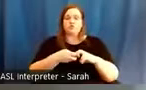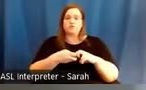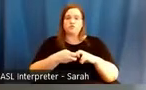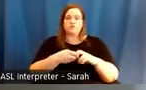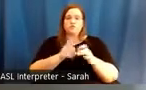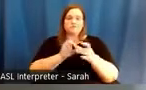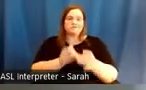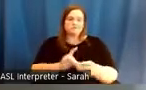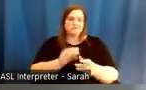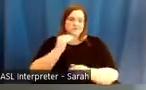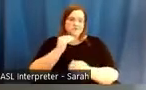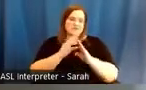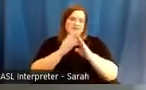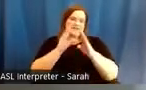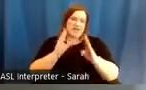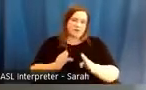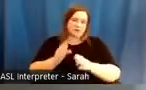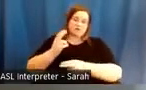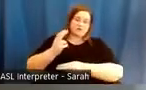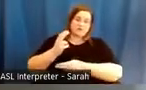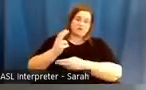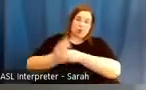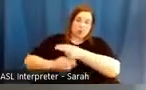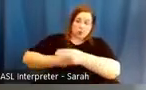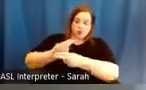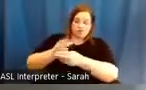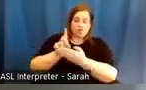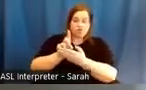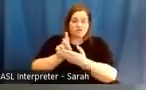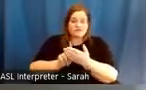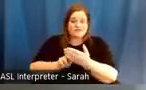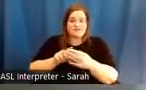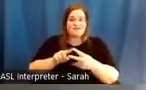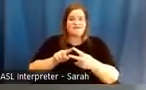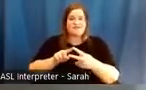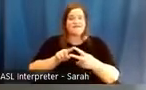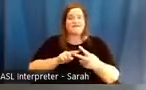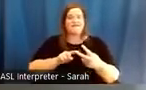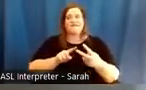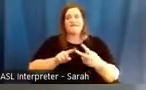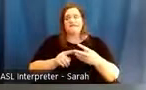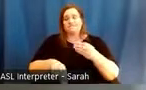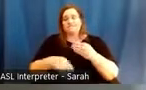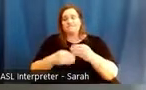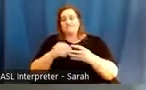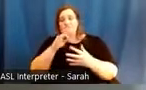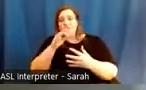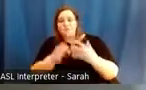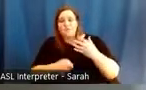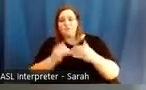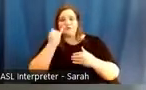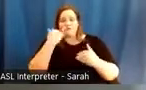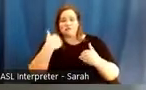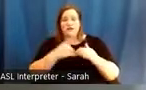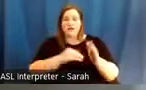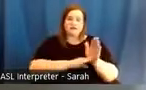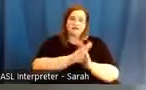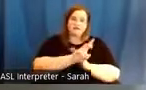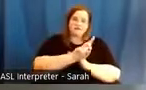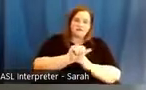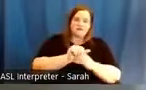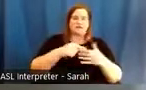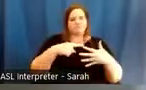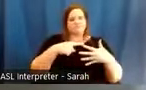housing, universal design, additional options for persons with developmental disabilities, et cetera, et